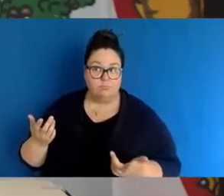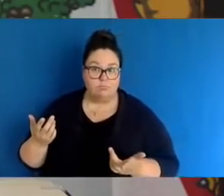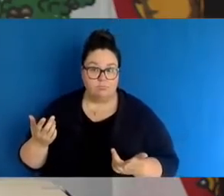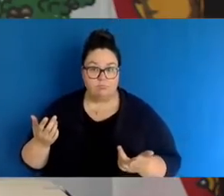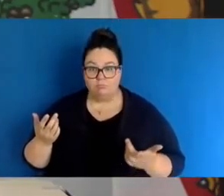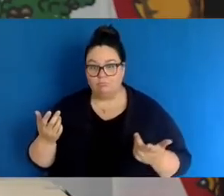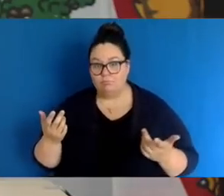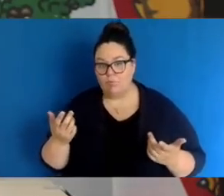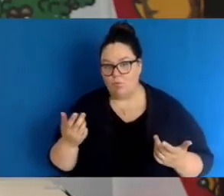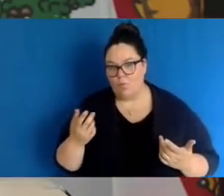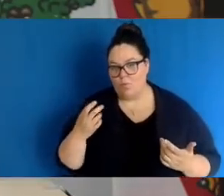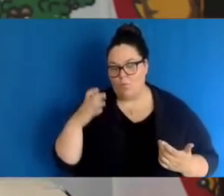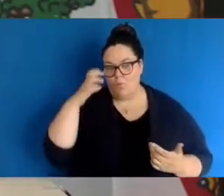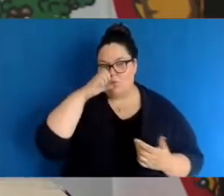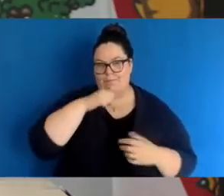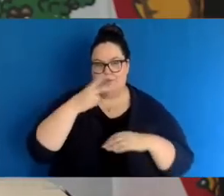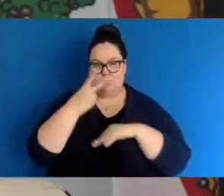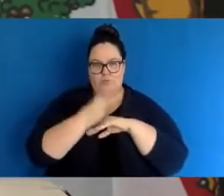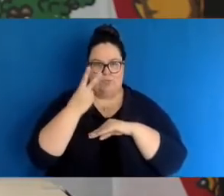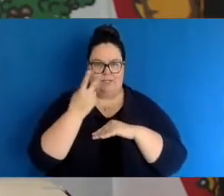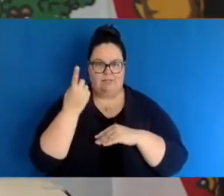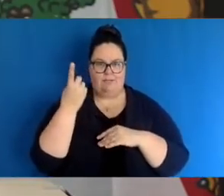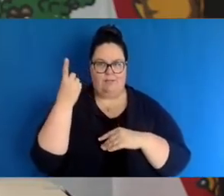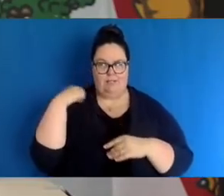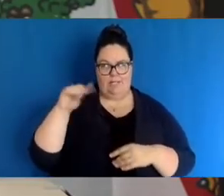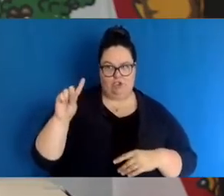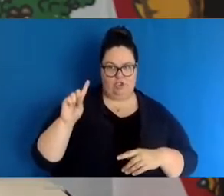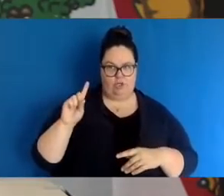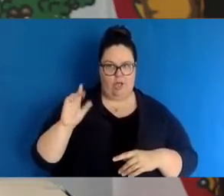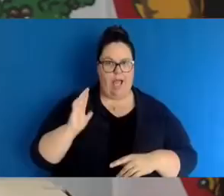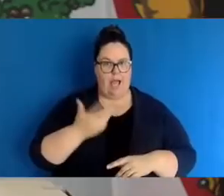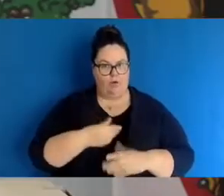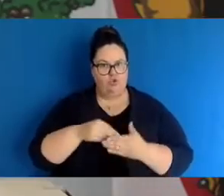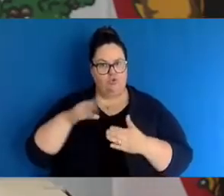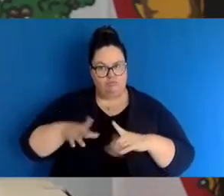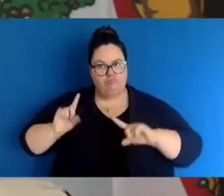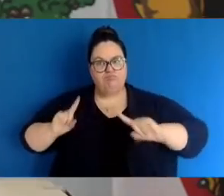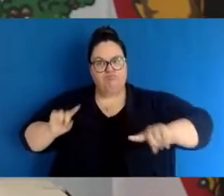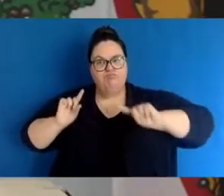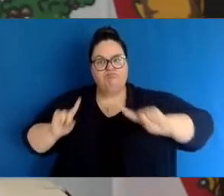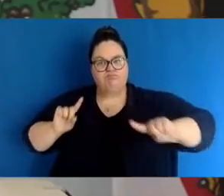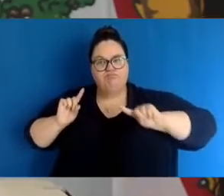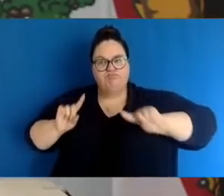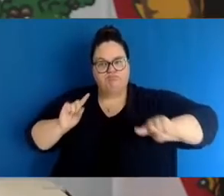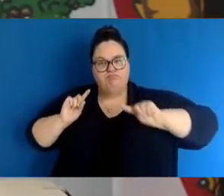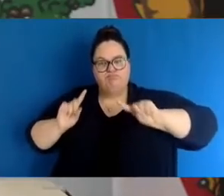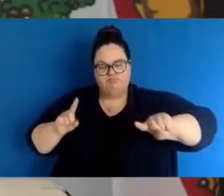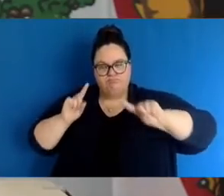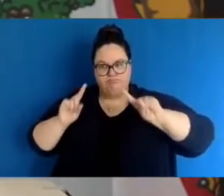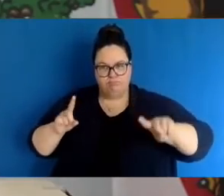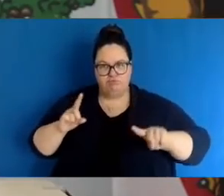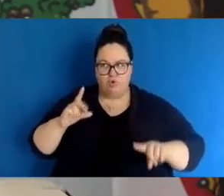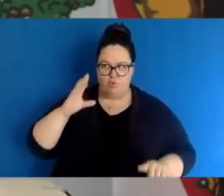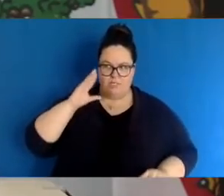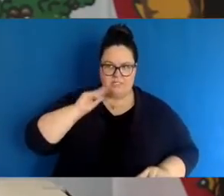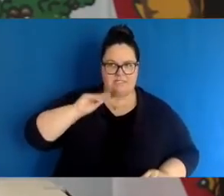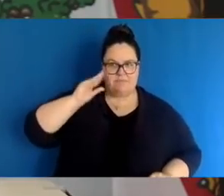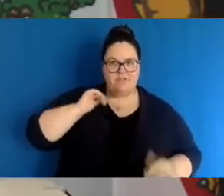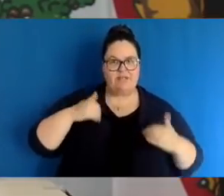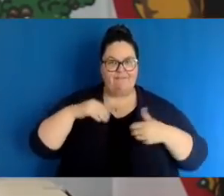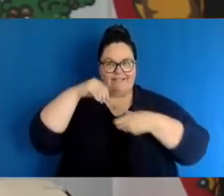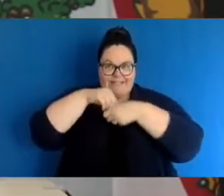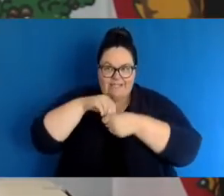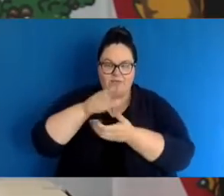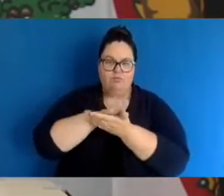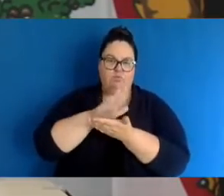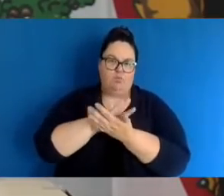We've missed 2 days of school last year. We have been in school. We've been through this. And we have a good track record of getting to